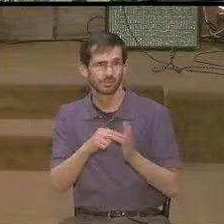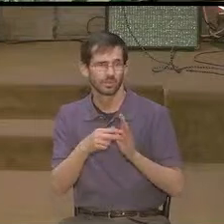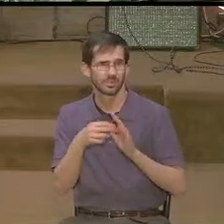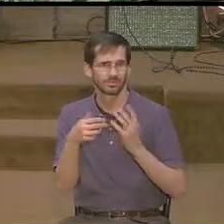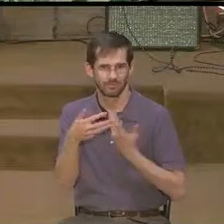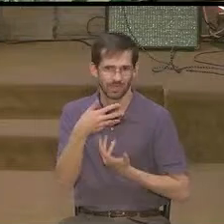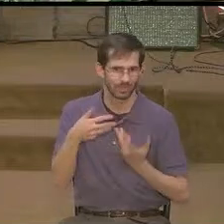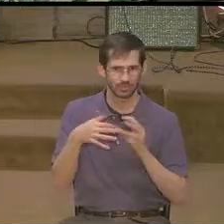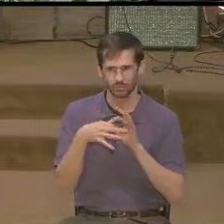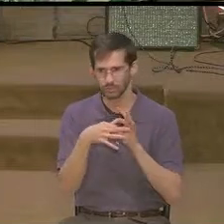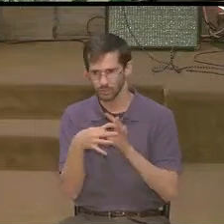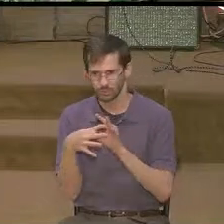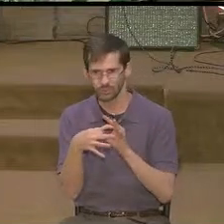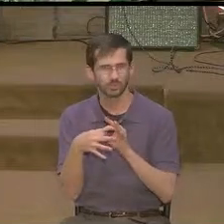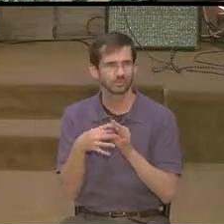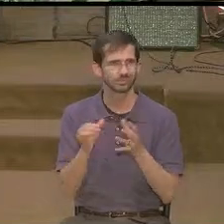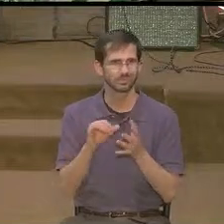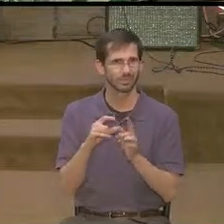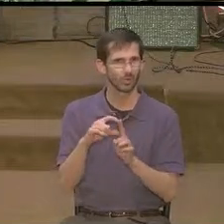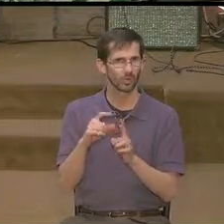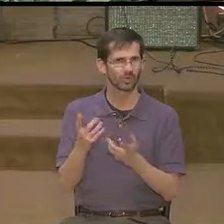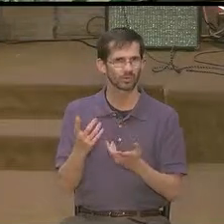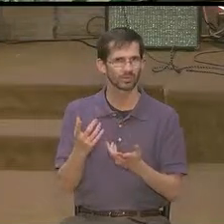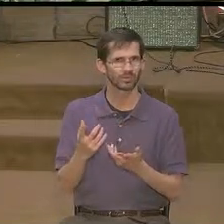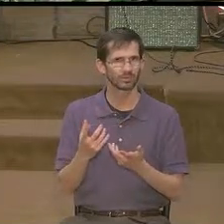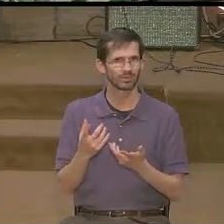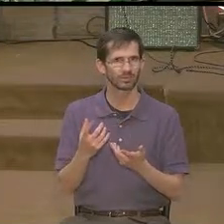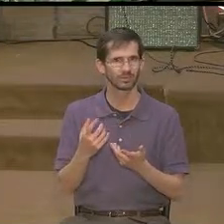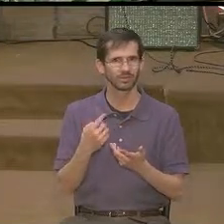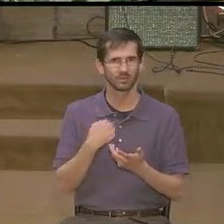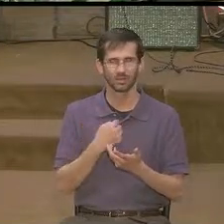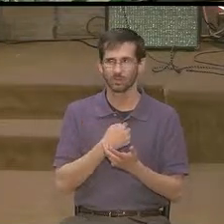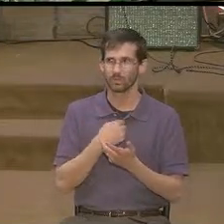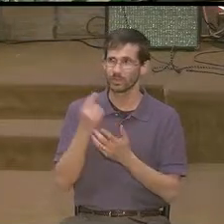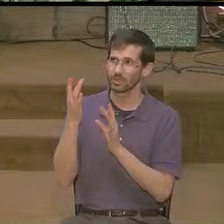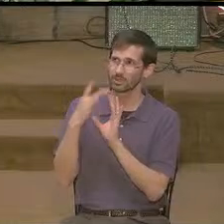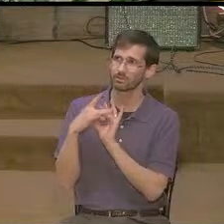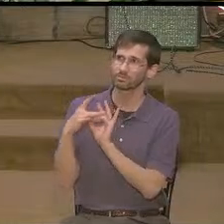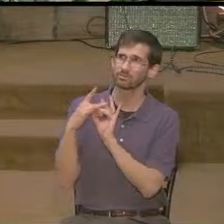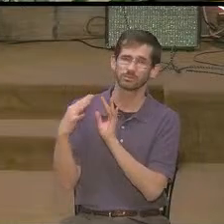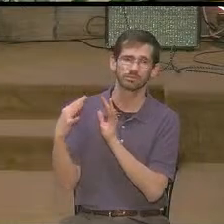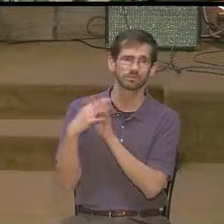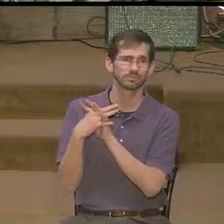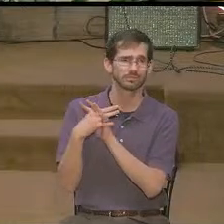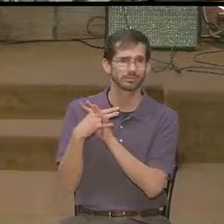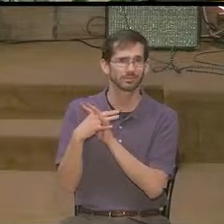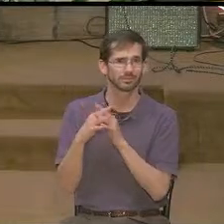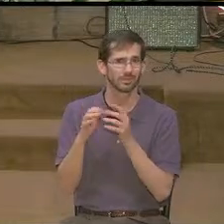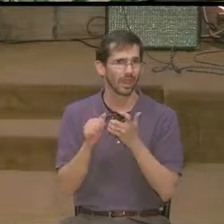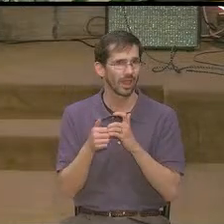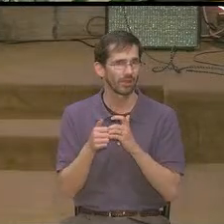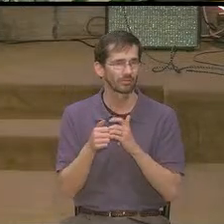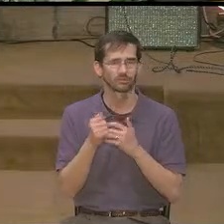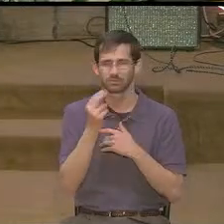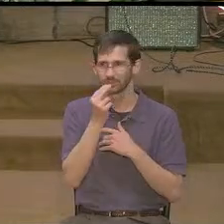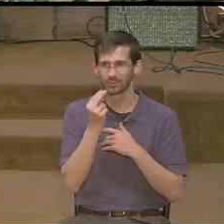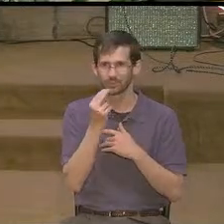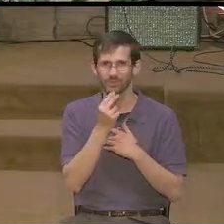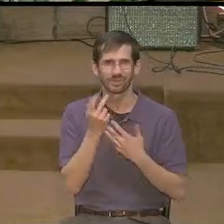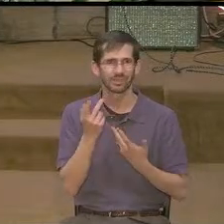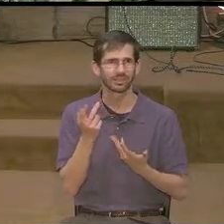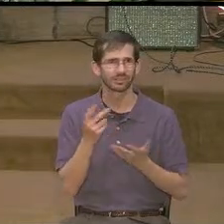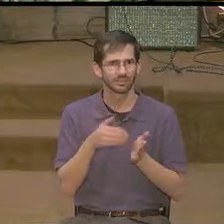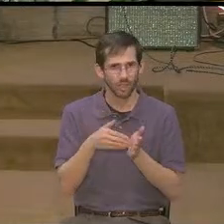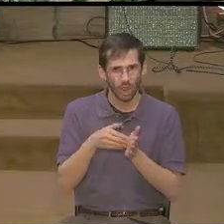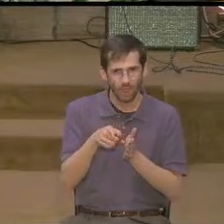the same word. We come into oneness in communion. As